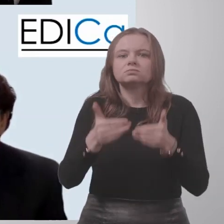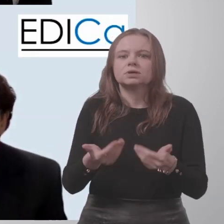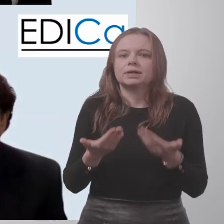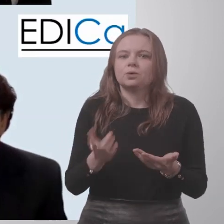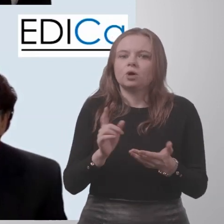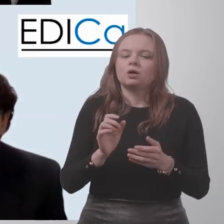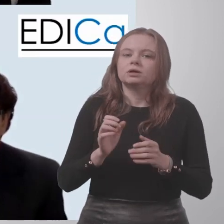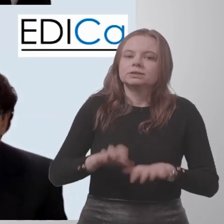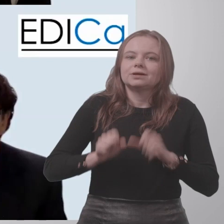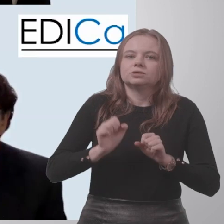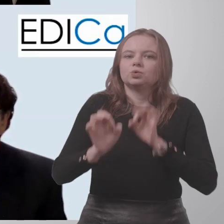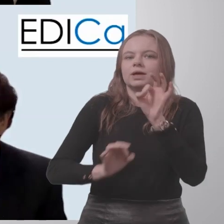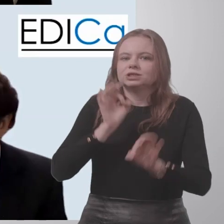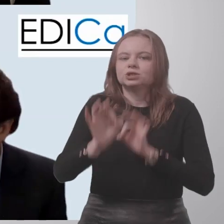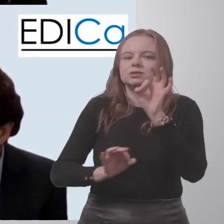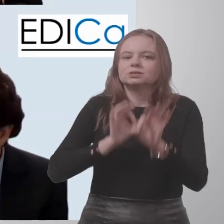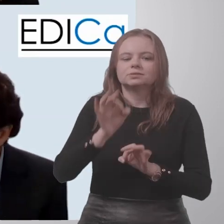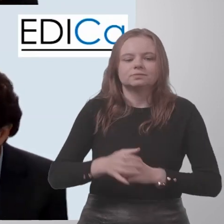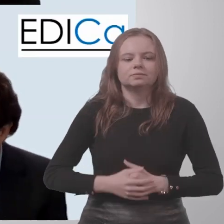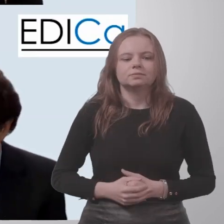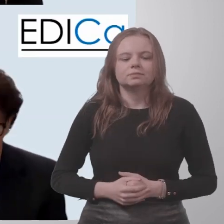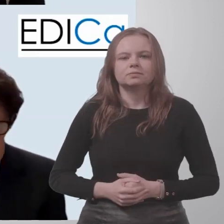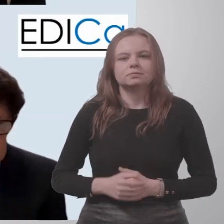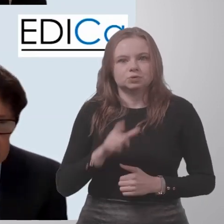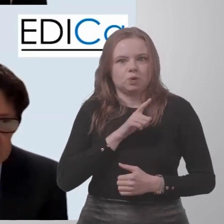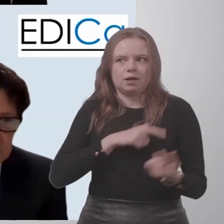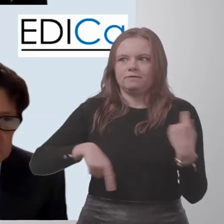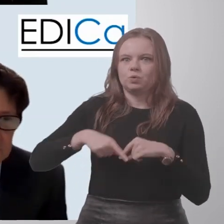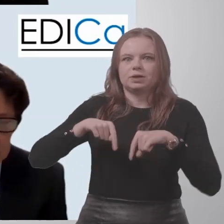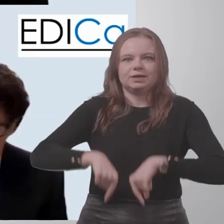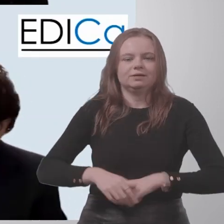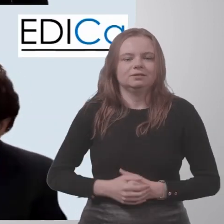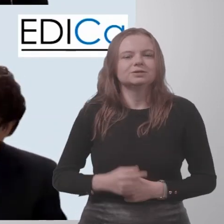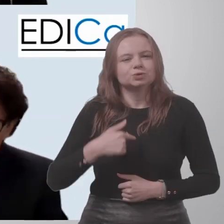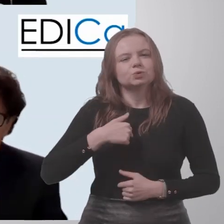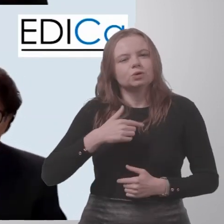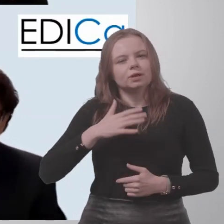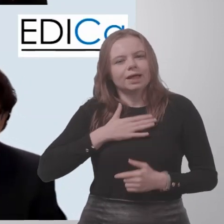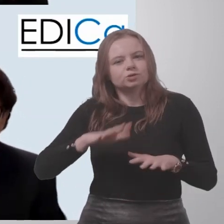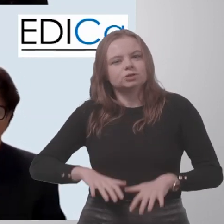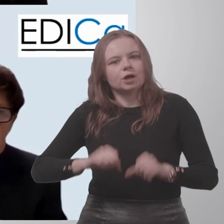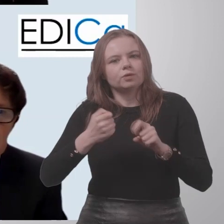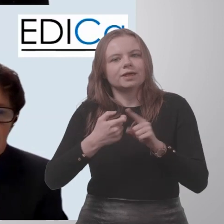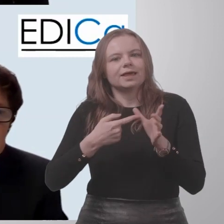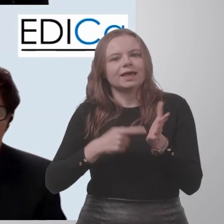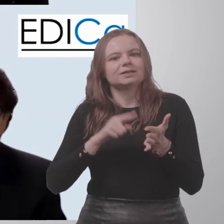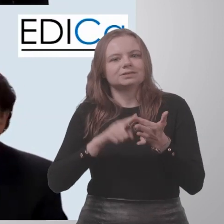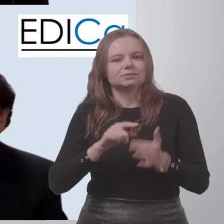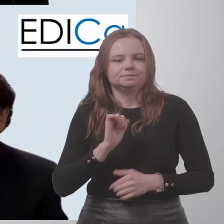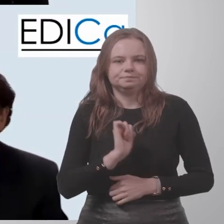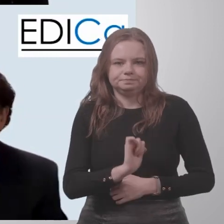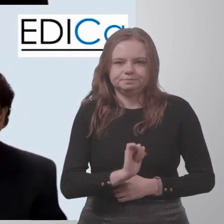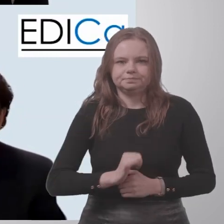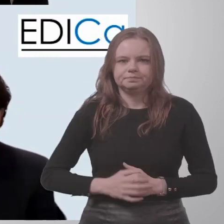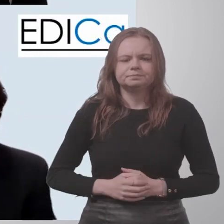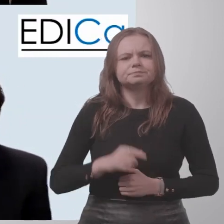now is really to proceed to the questions. I guess that's in some respects what everyone's here for. So I'd love to start with Kate. And kind